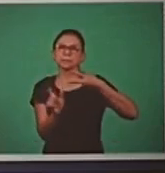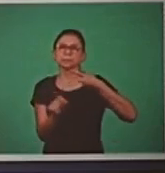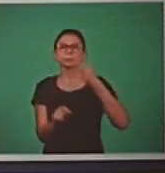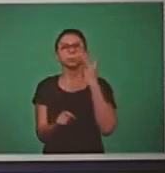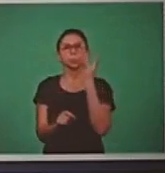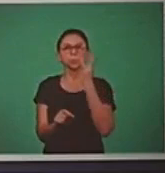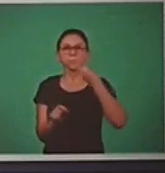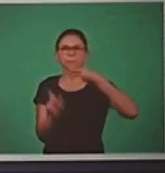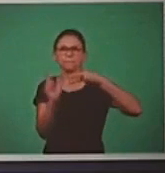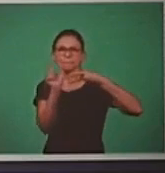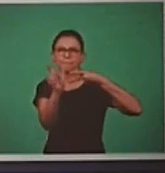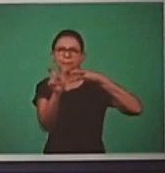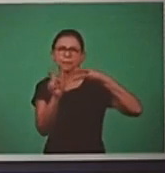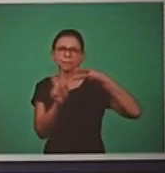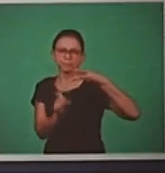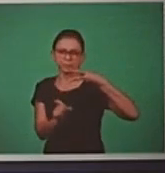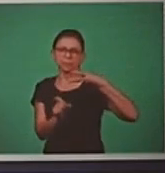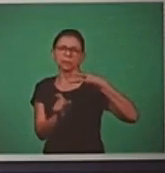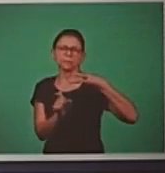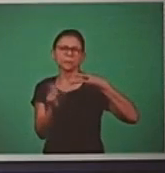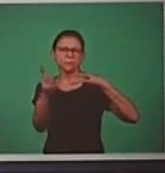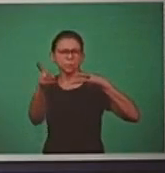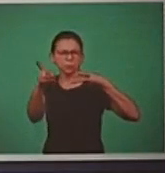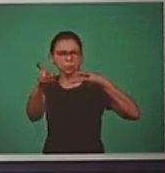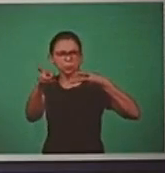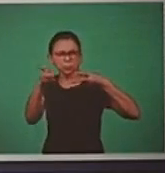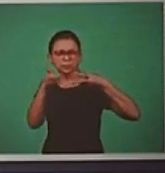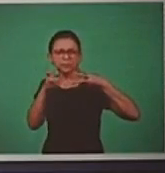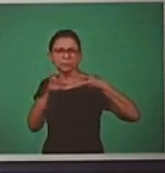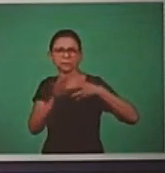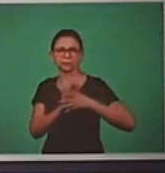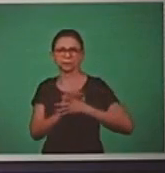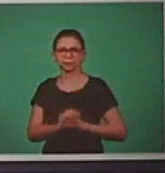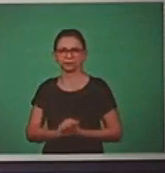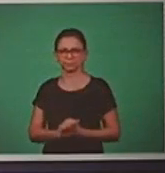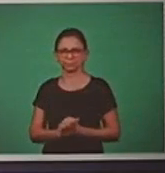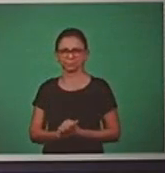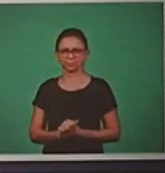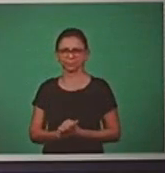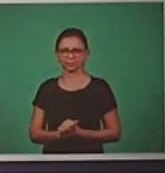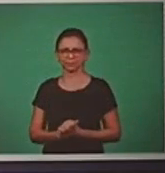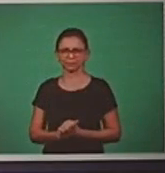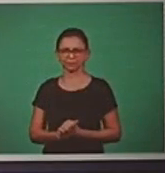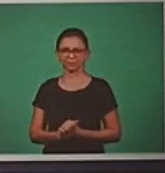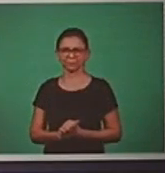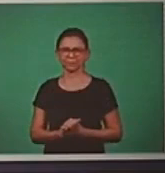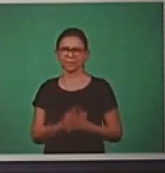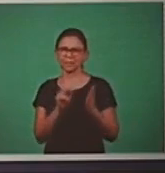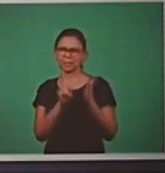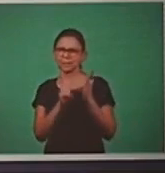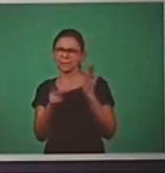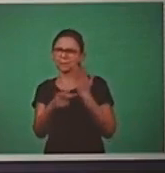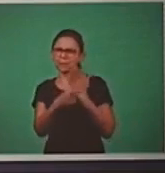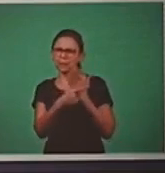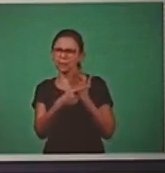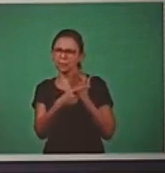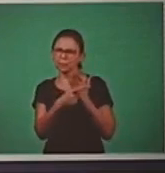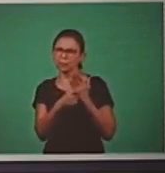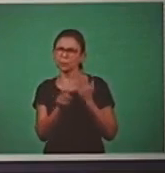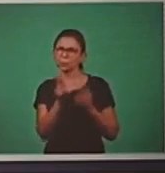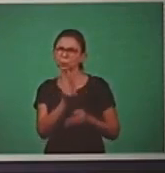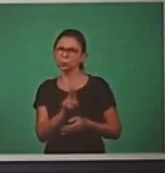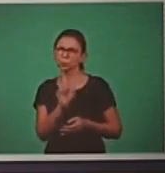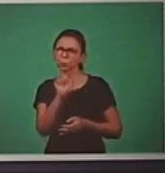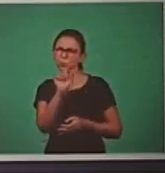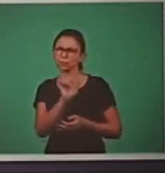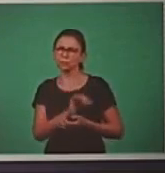mention the reasons or main topics that the Lord Jesus always used when he spoke a